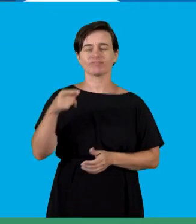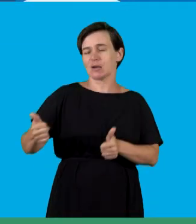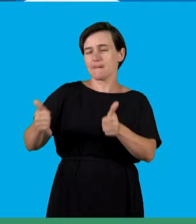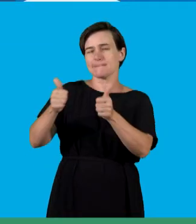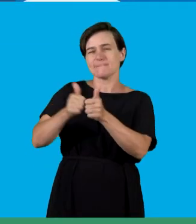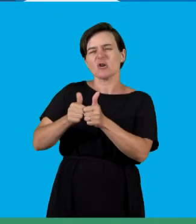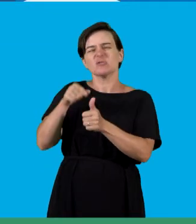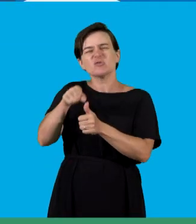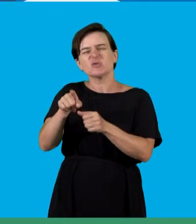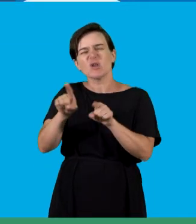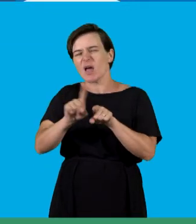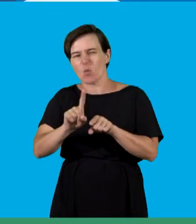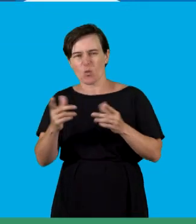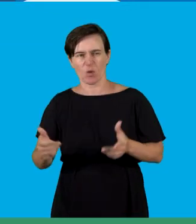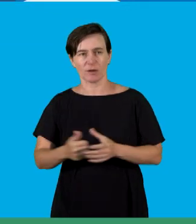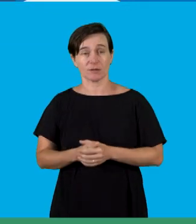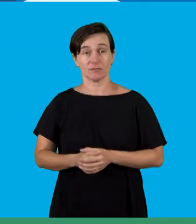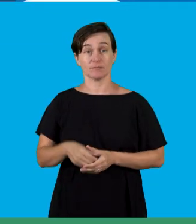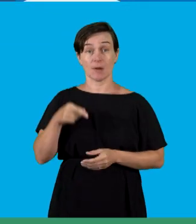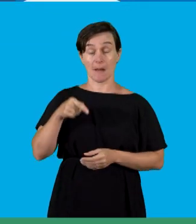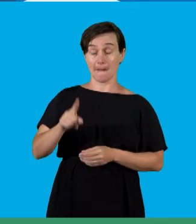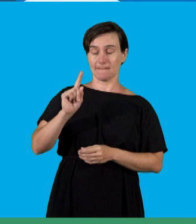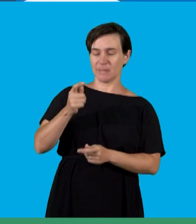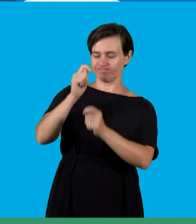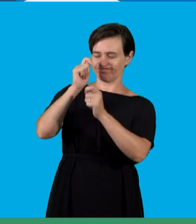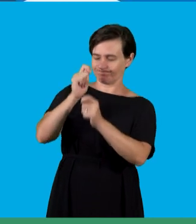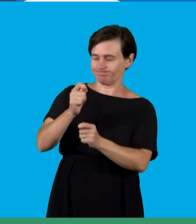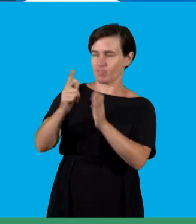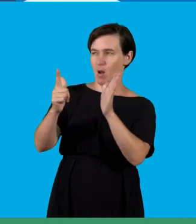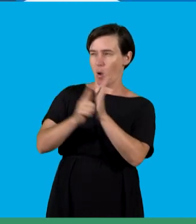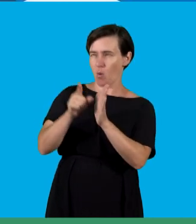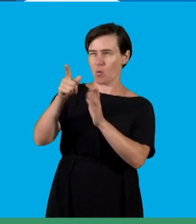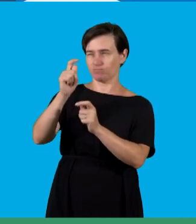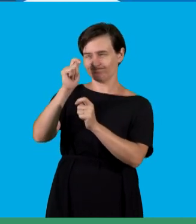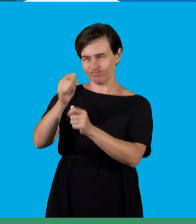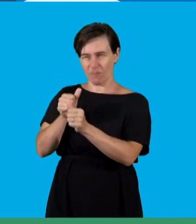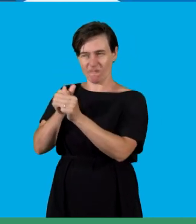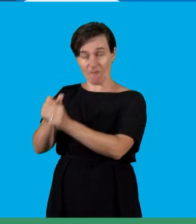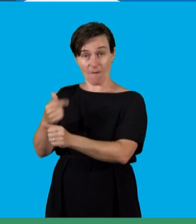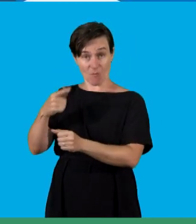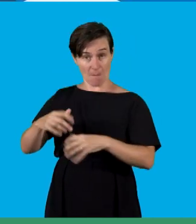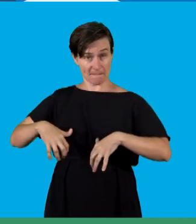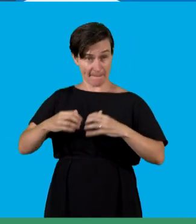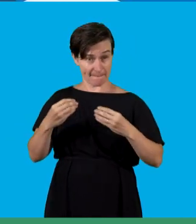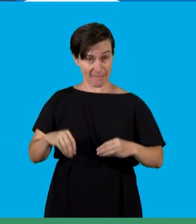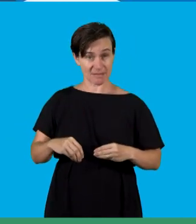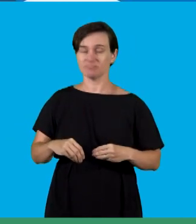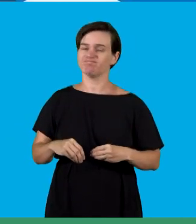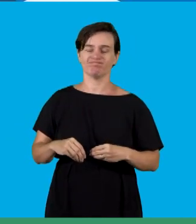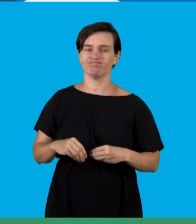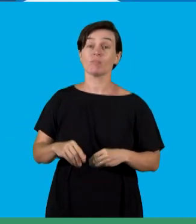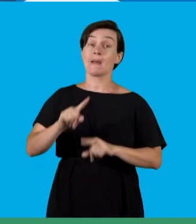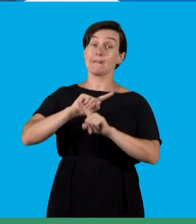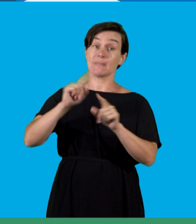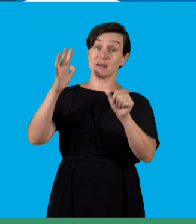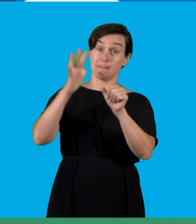Characteristics of a partnership. There are no legal requirements in starting a partnership except the